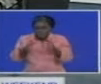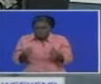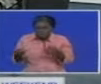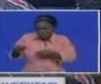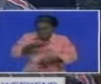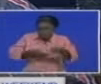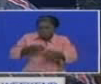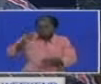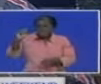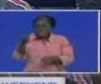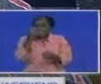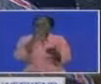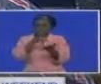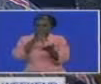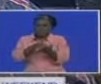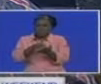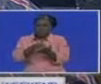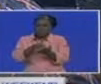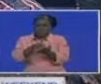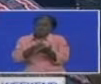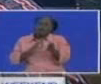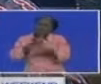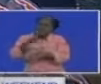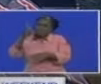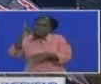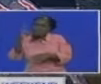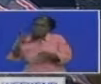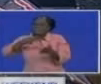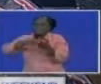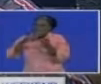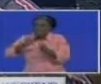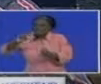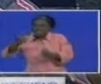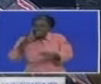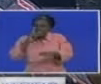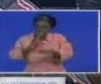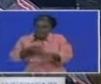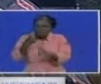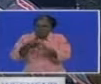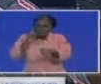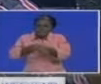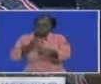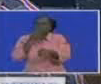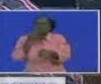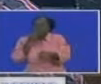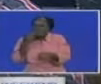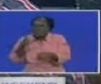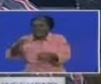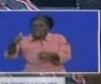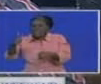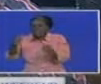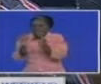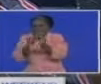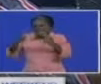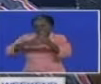have a conference for only Kenyan situation with over 40 presidents. It means for the first time since Jomo Kenyatta and Kwame Nkrumah and the others in